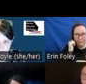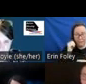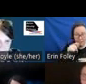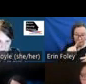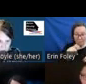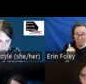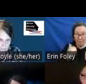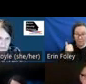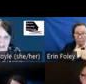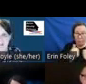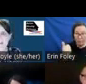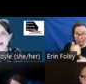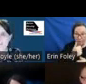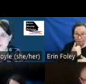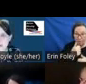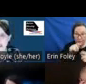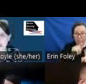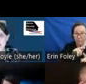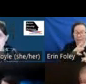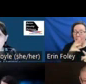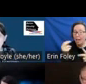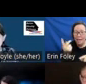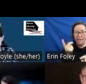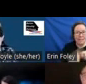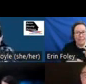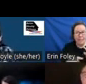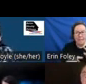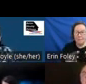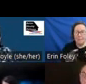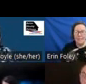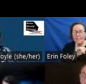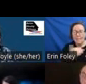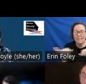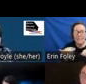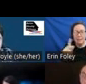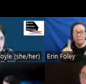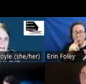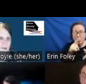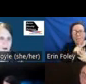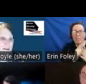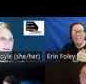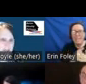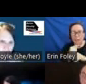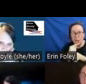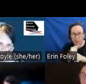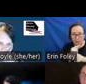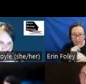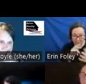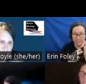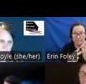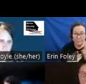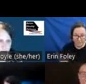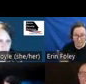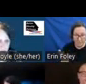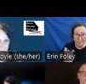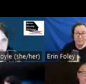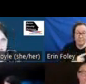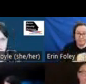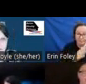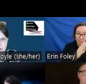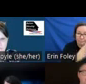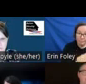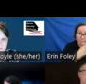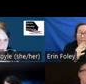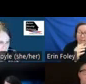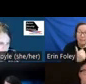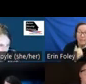unit and cannot be a legal guardian. And so what this means is a person who is living